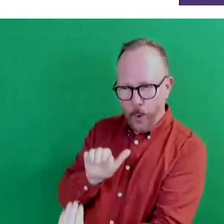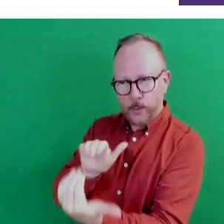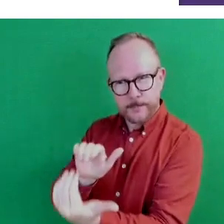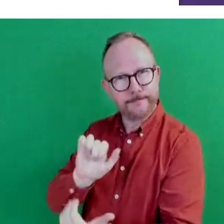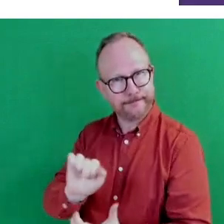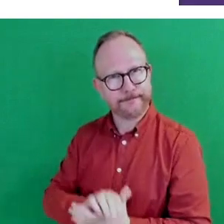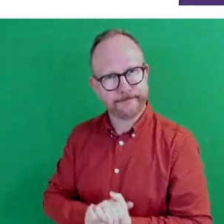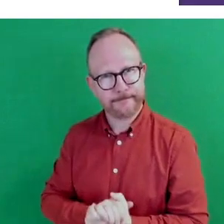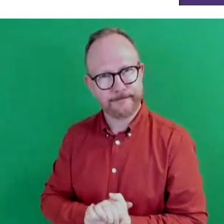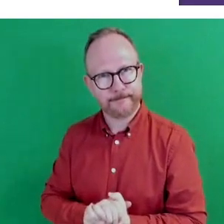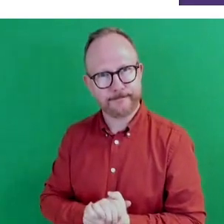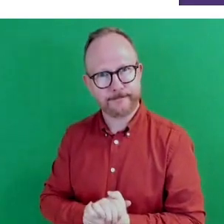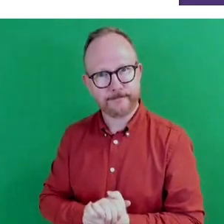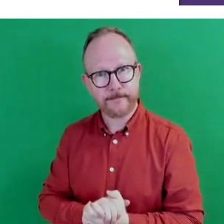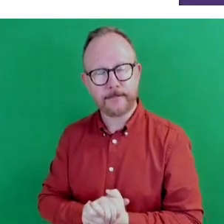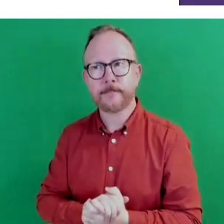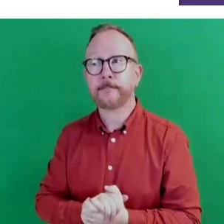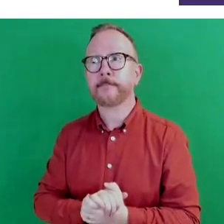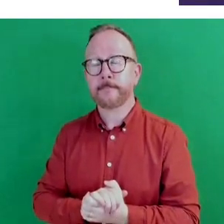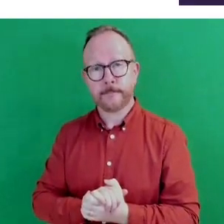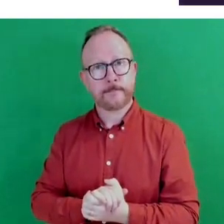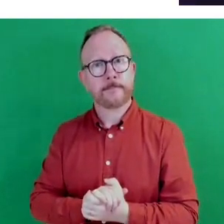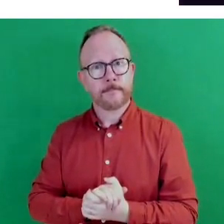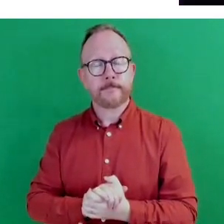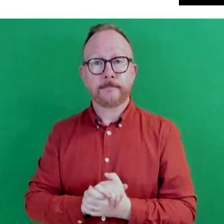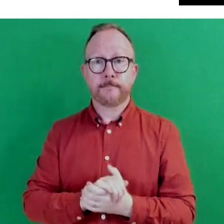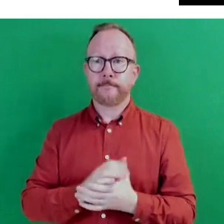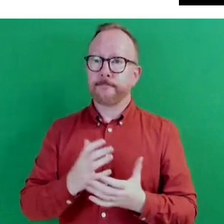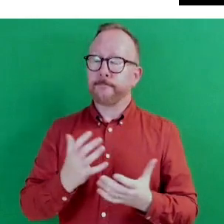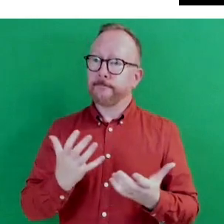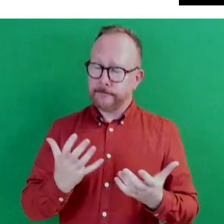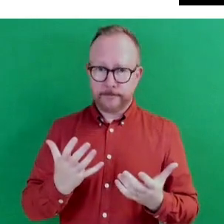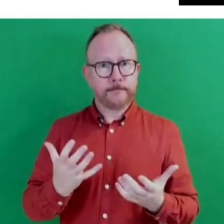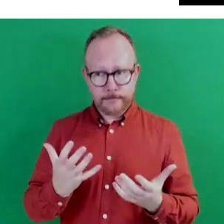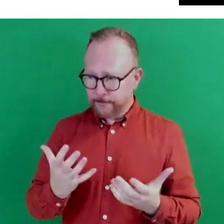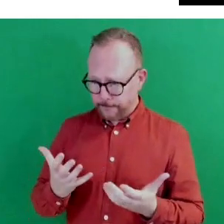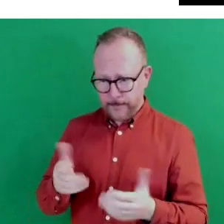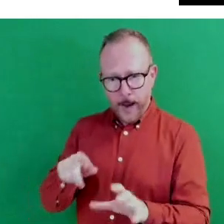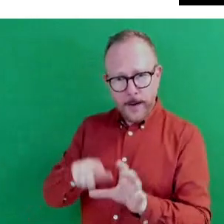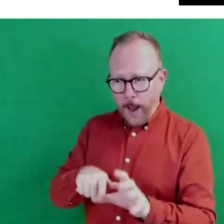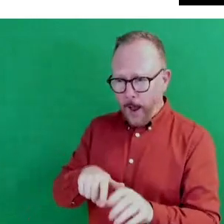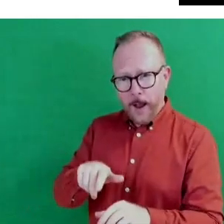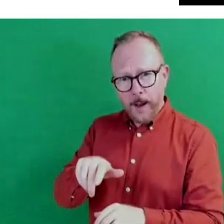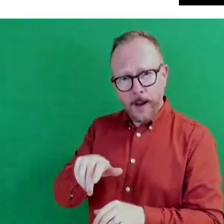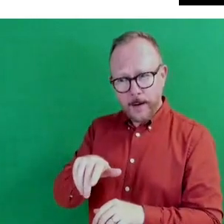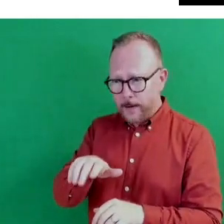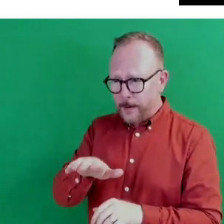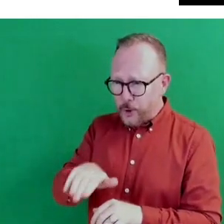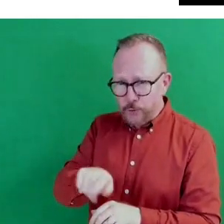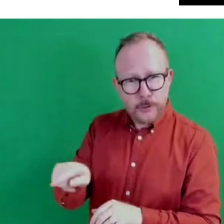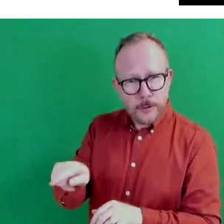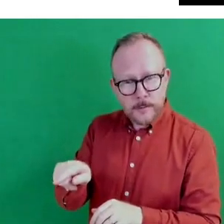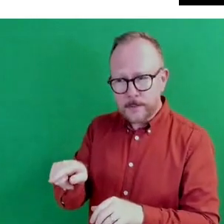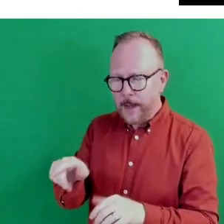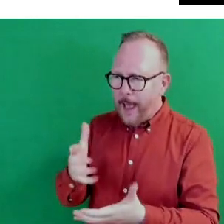think that making changes to young people's lives every day, and even children